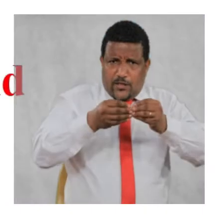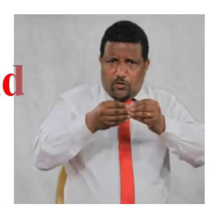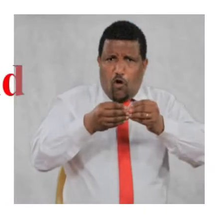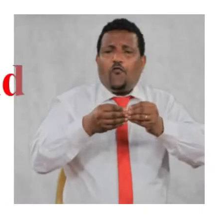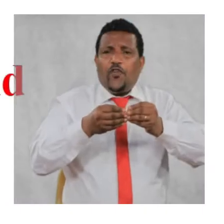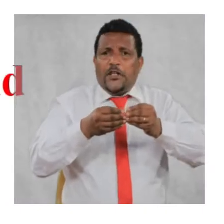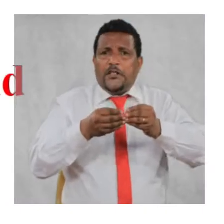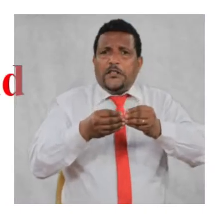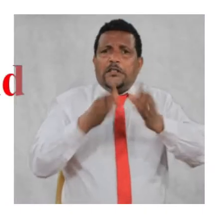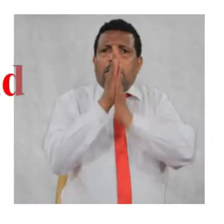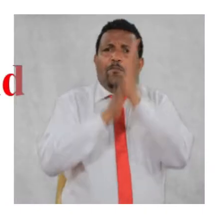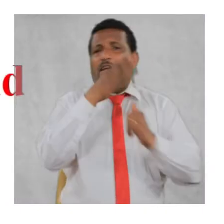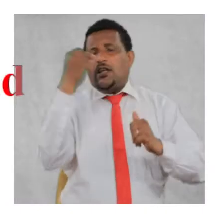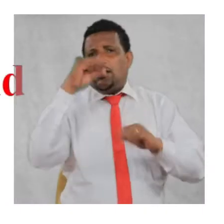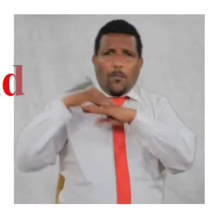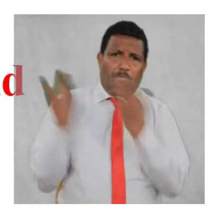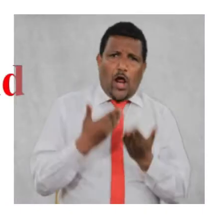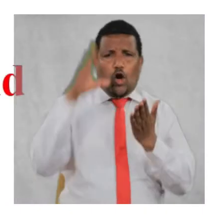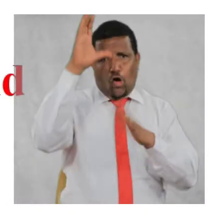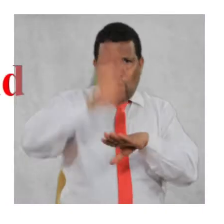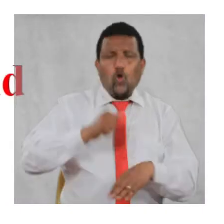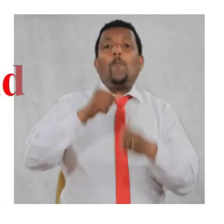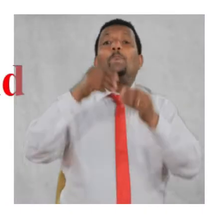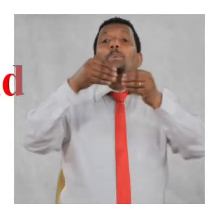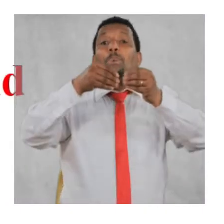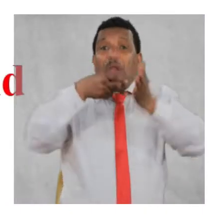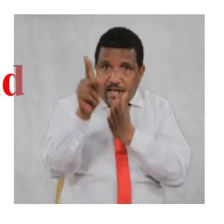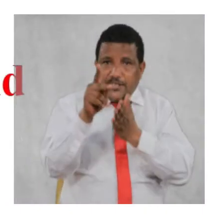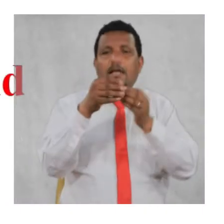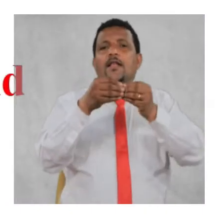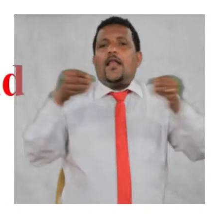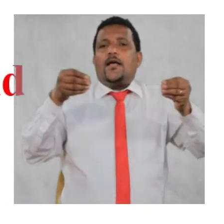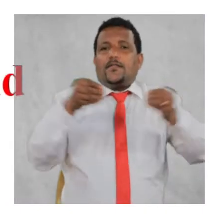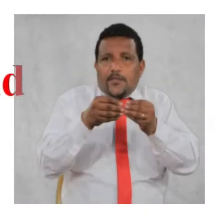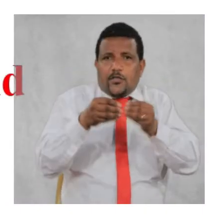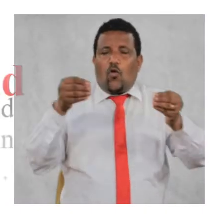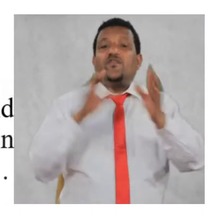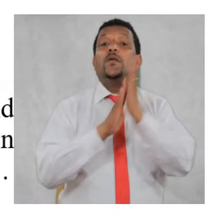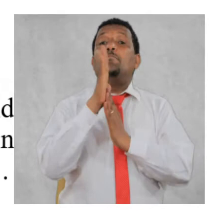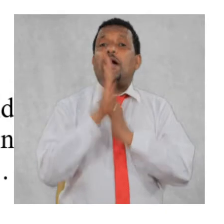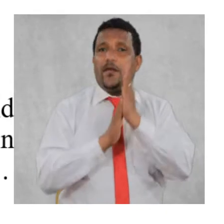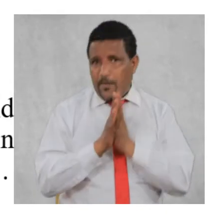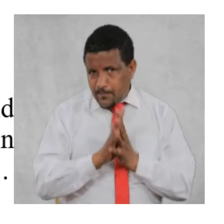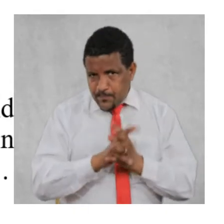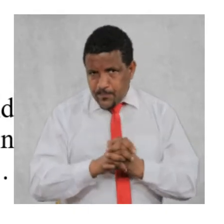and supply called the price elasticity of demand.